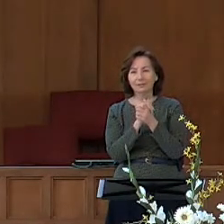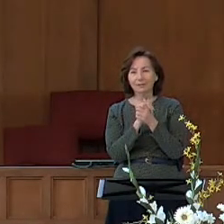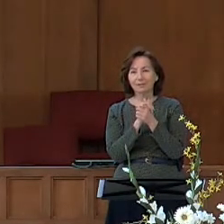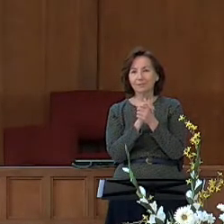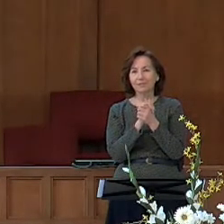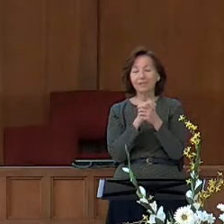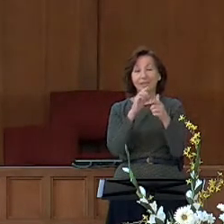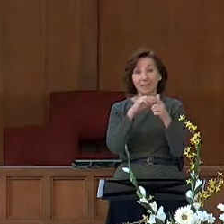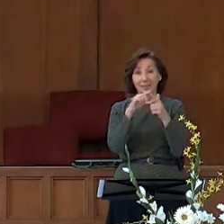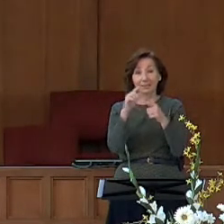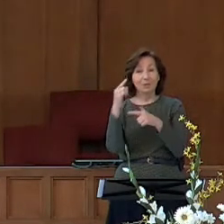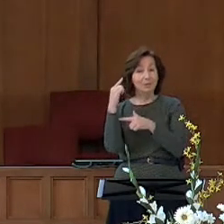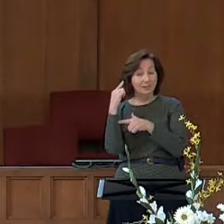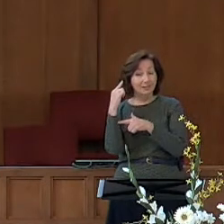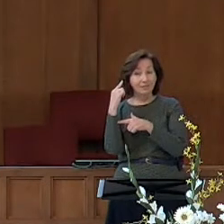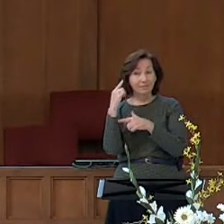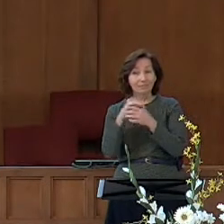And then when you listen,